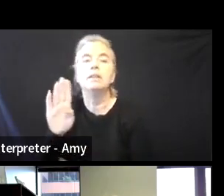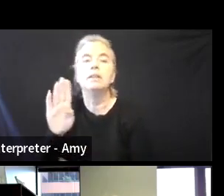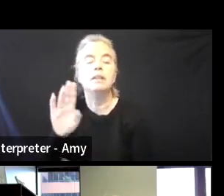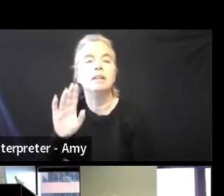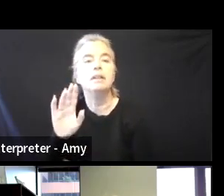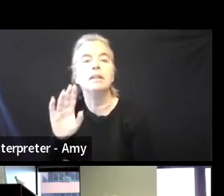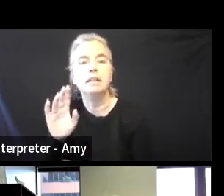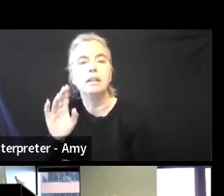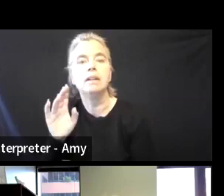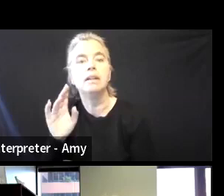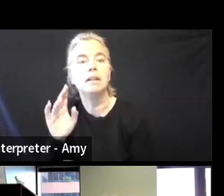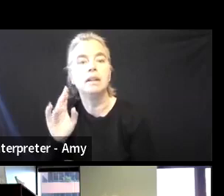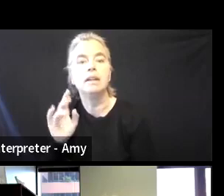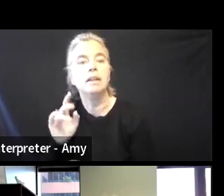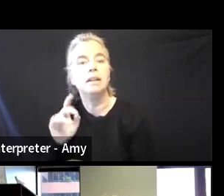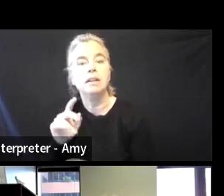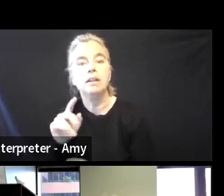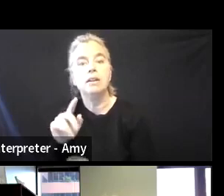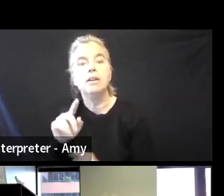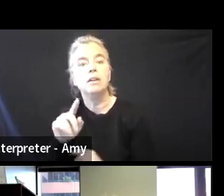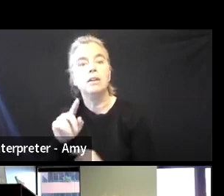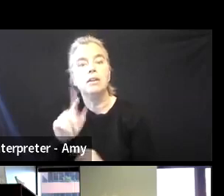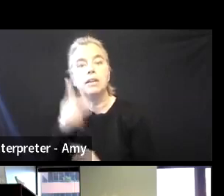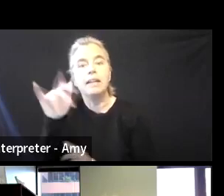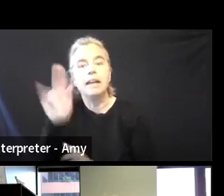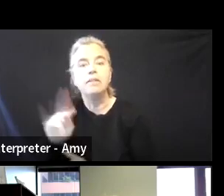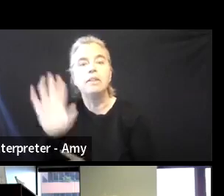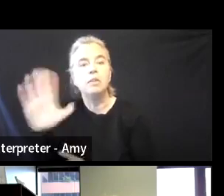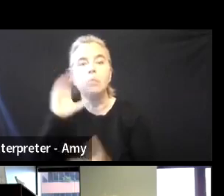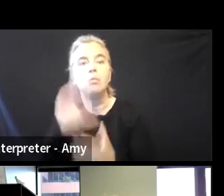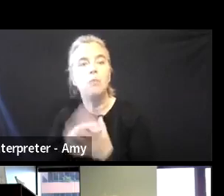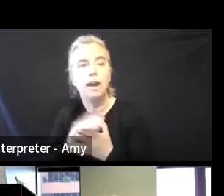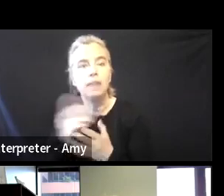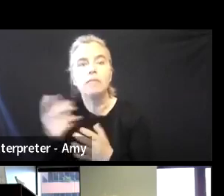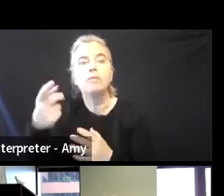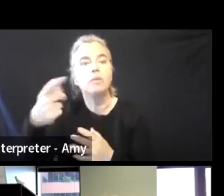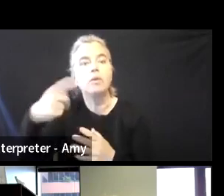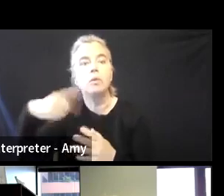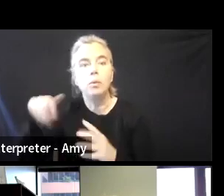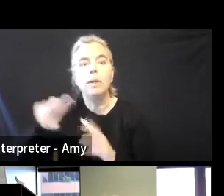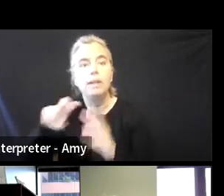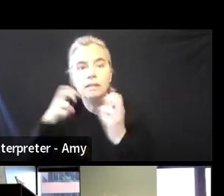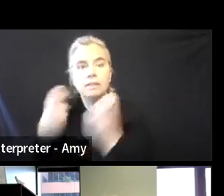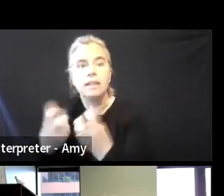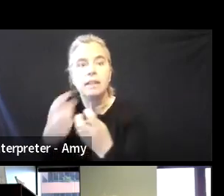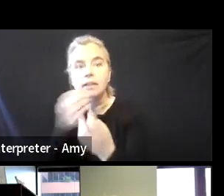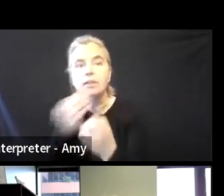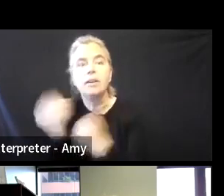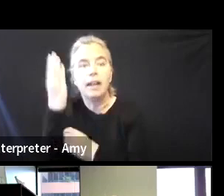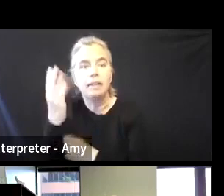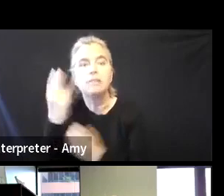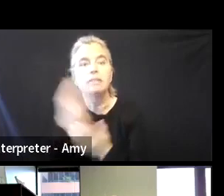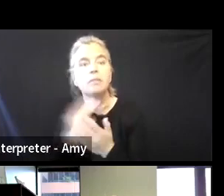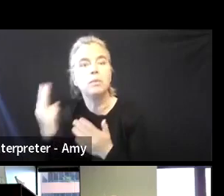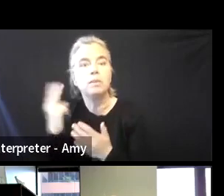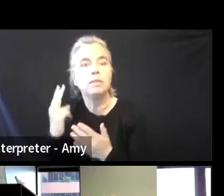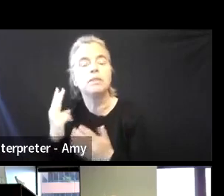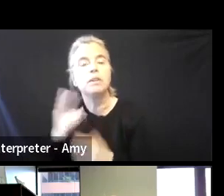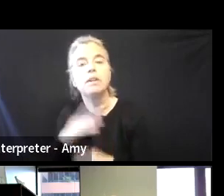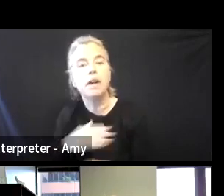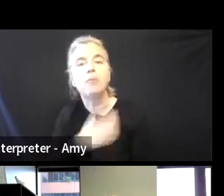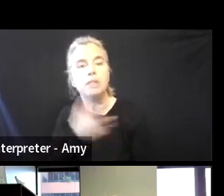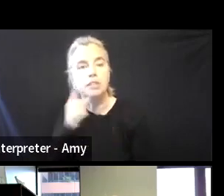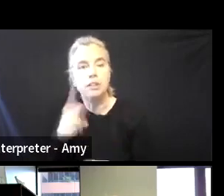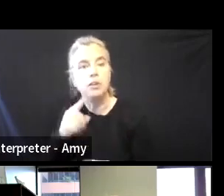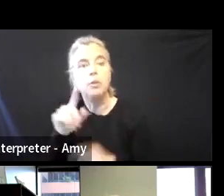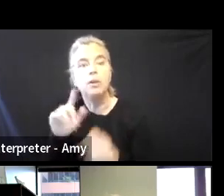couple Sundays ago in downtown Belleville. So we do appreciate that you're getting out region wide, and social media